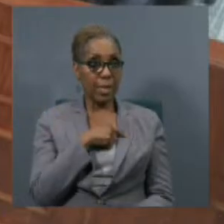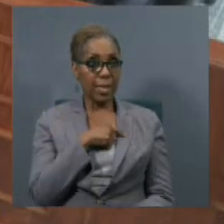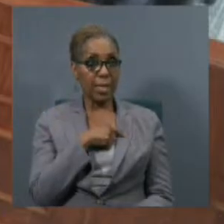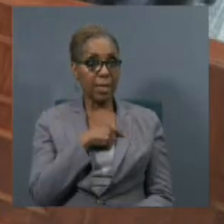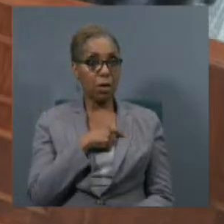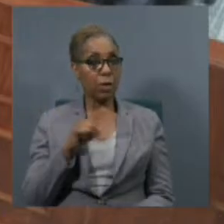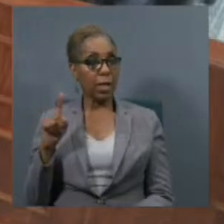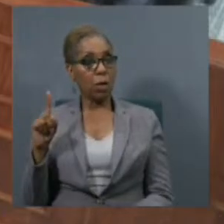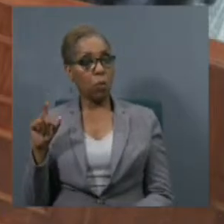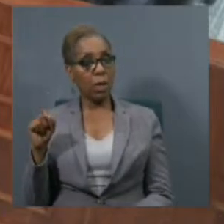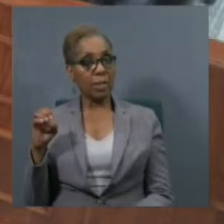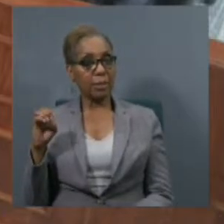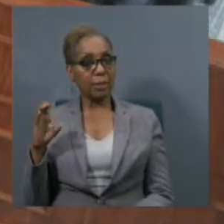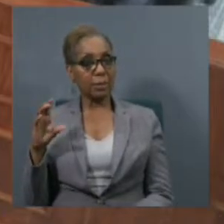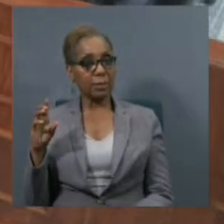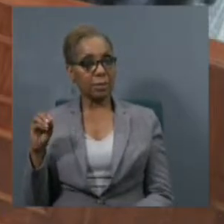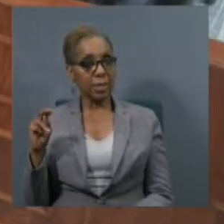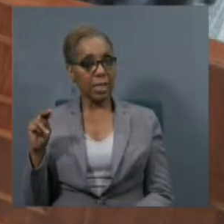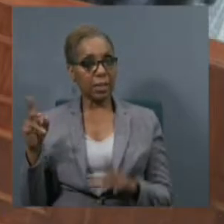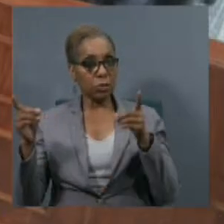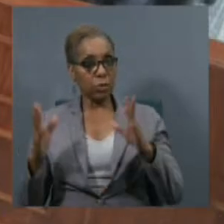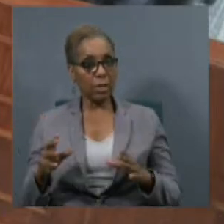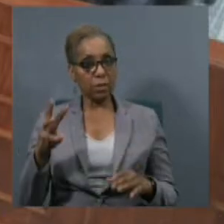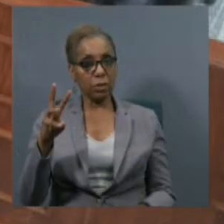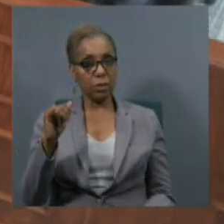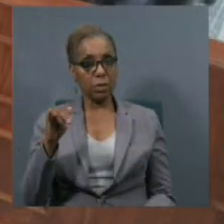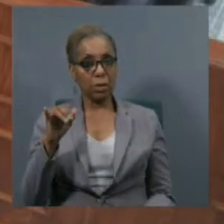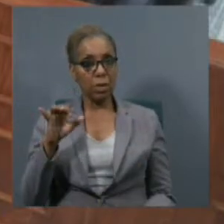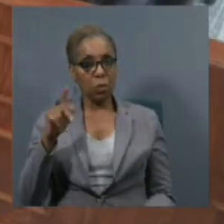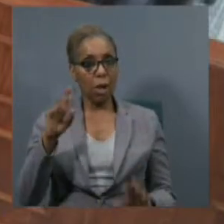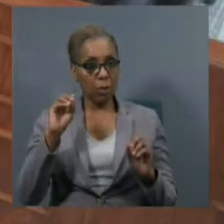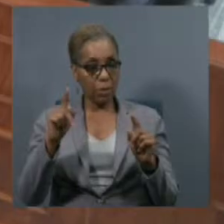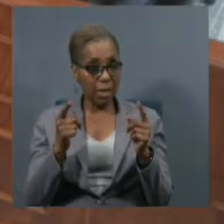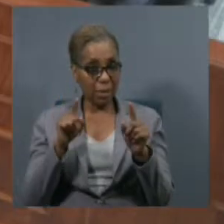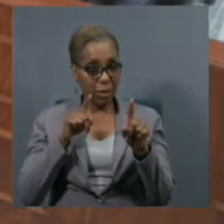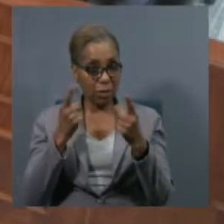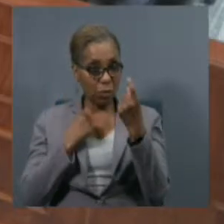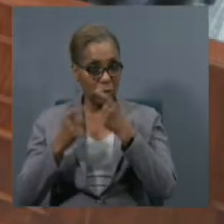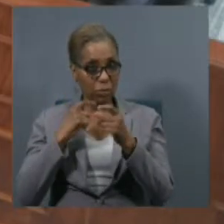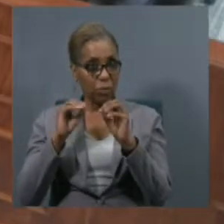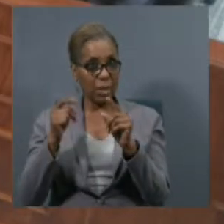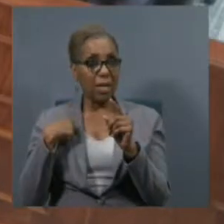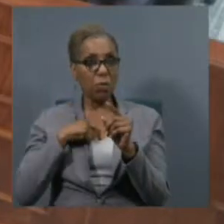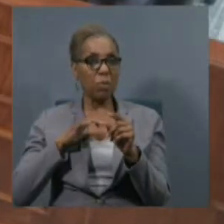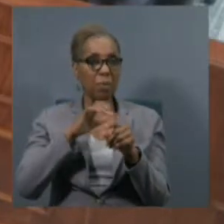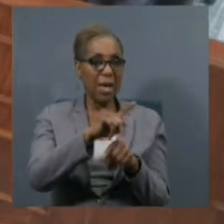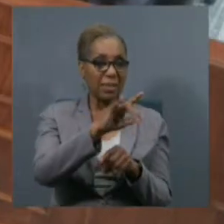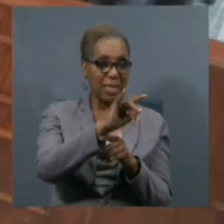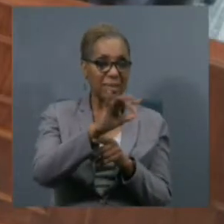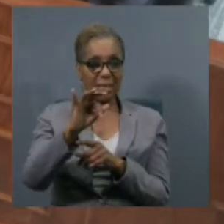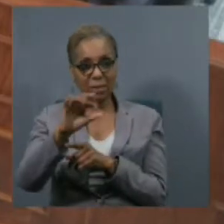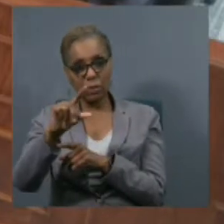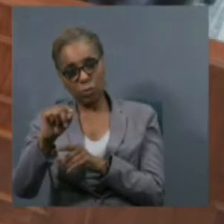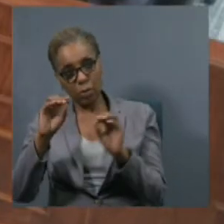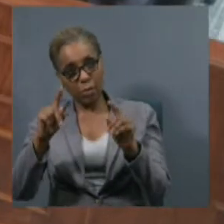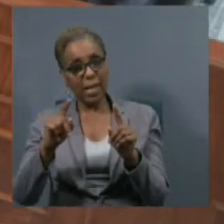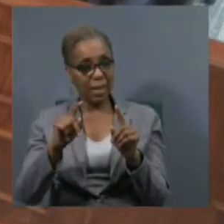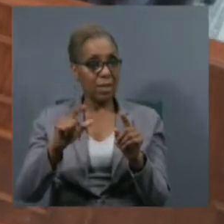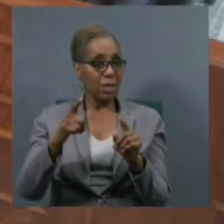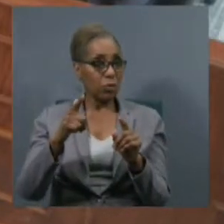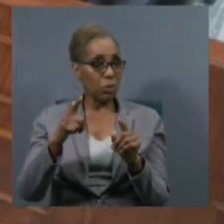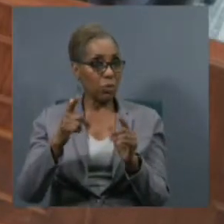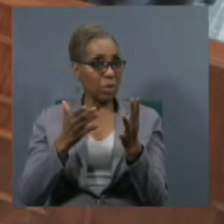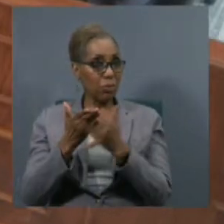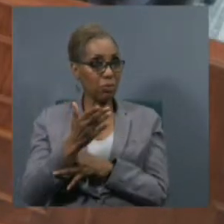just 1 second, Director Ward. Any questions on, we'll come back to 18, 19, and 20. Any questions on 21